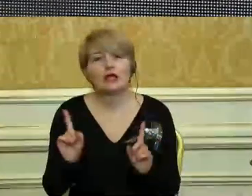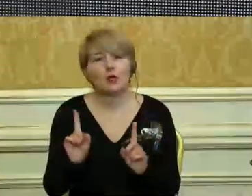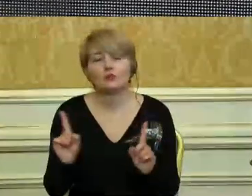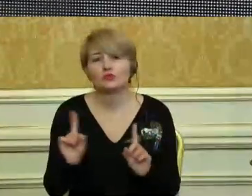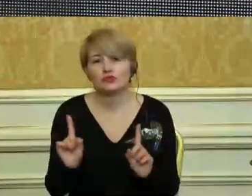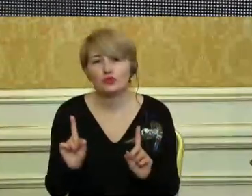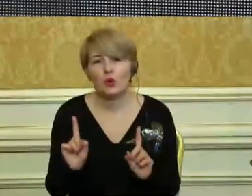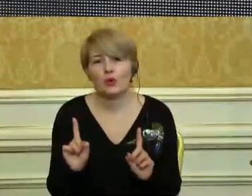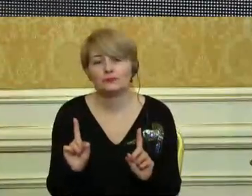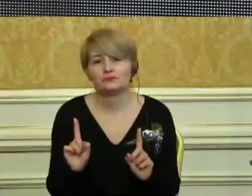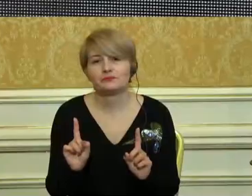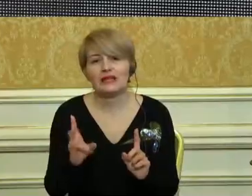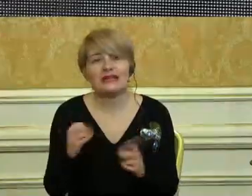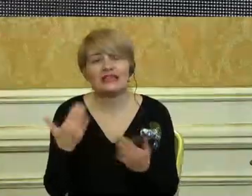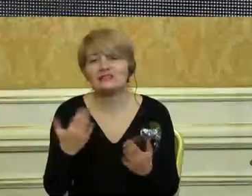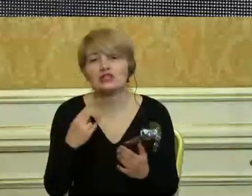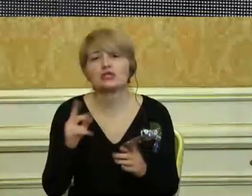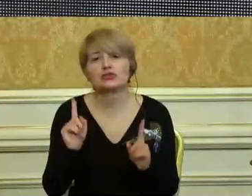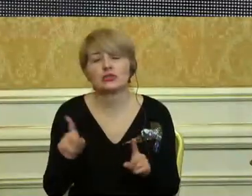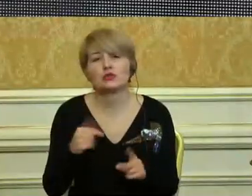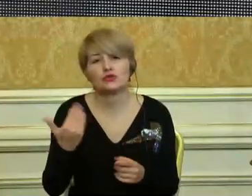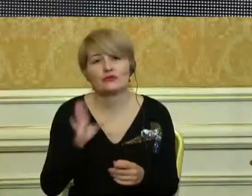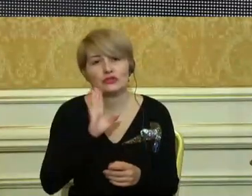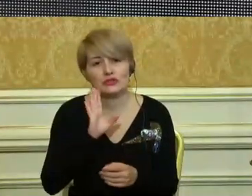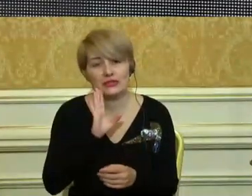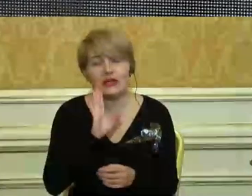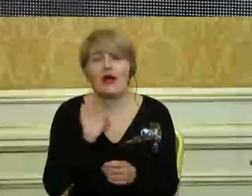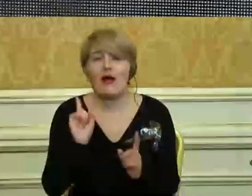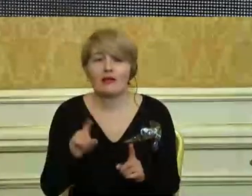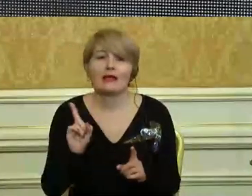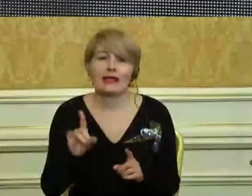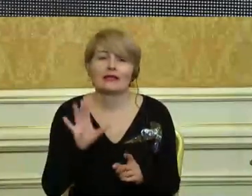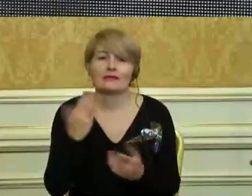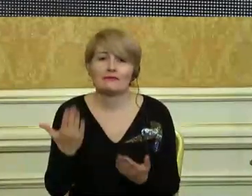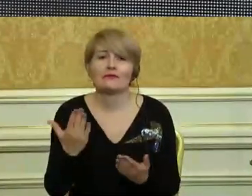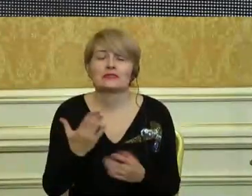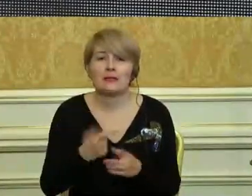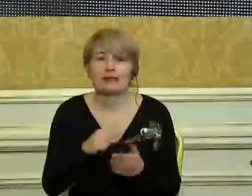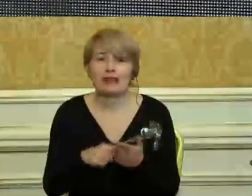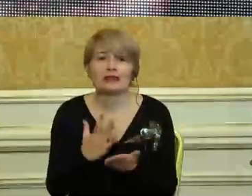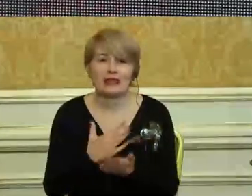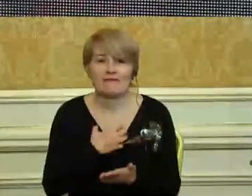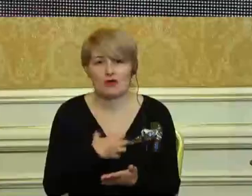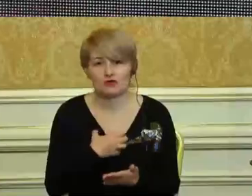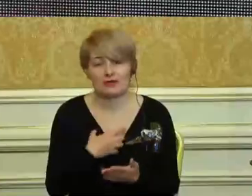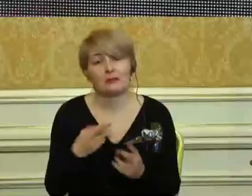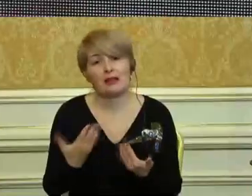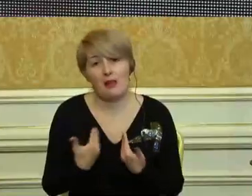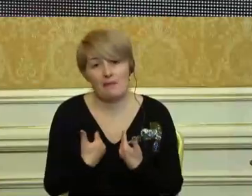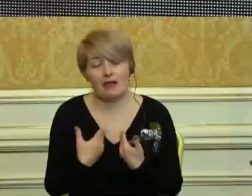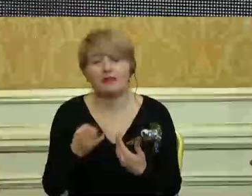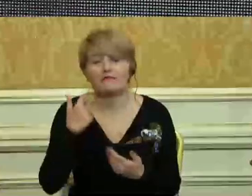despite being a woman, but simply because these issues are just so important. For me, here in